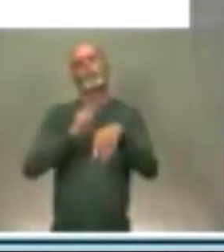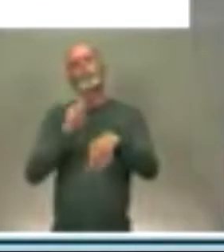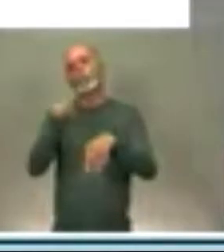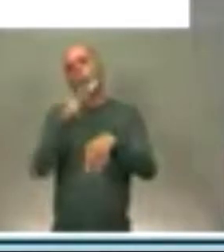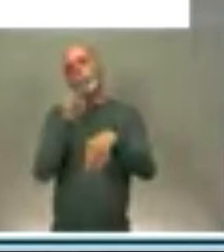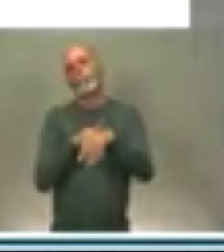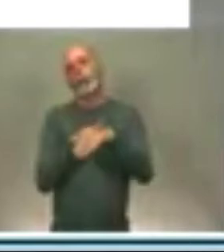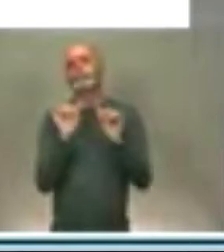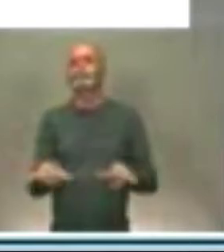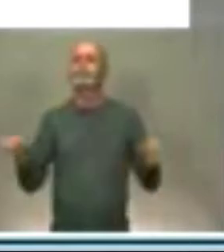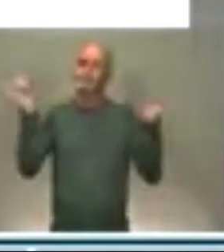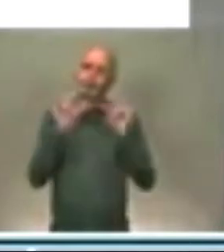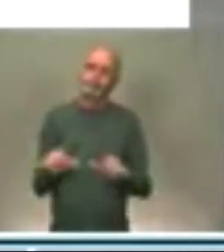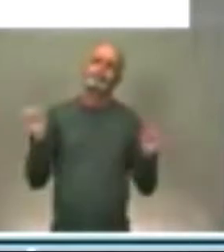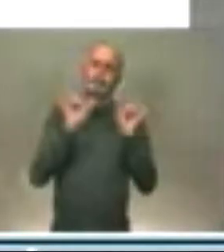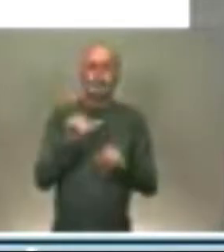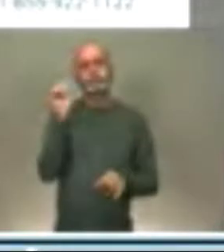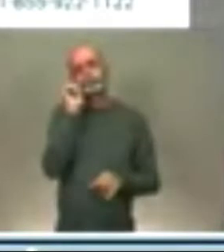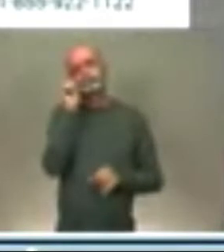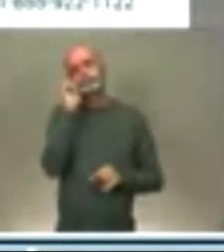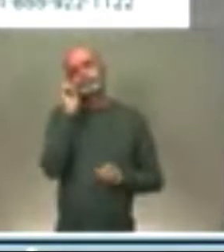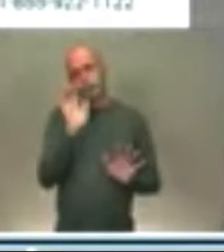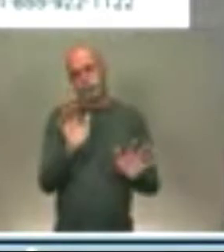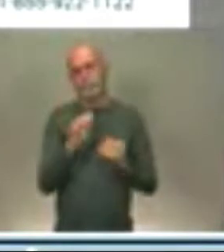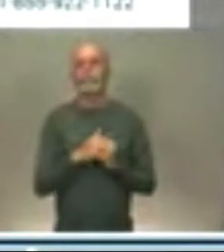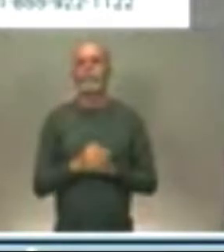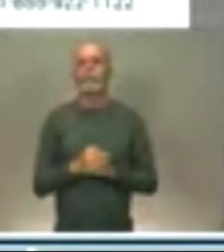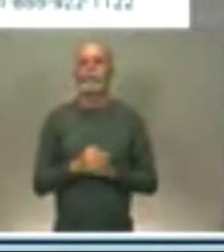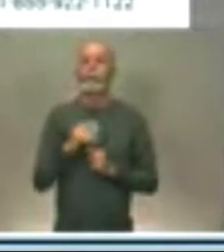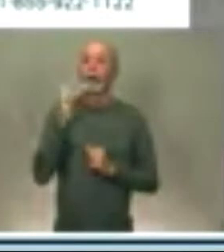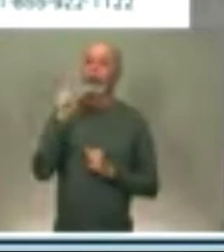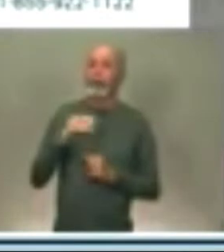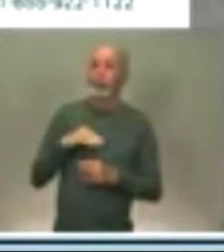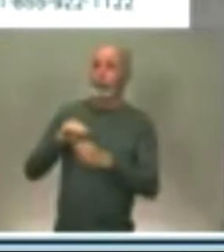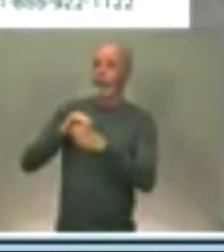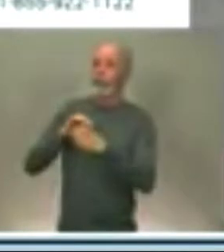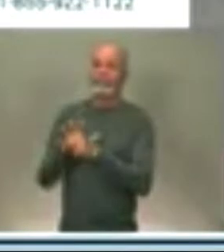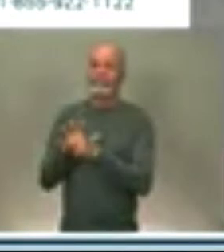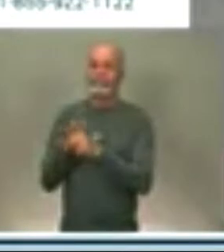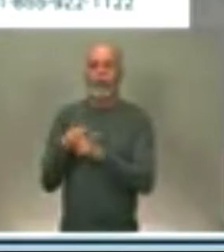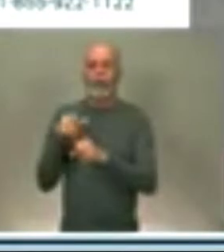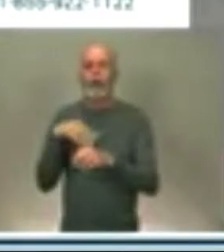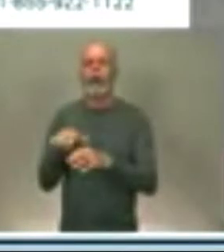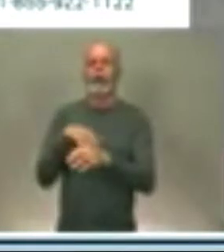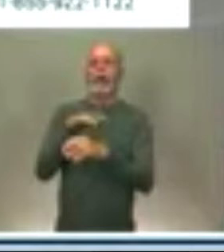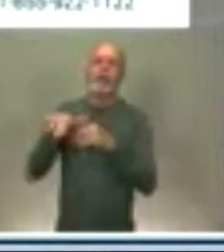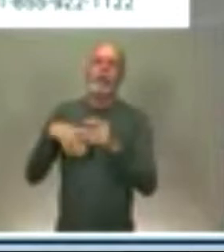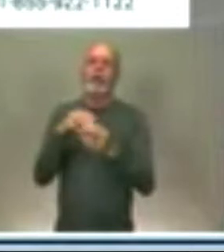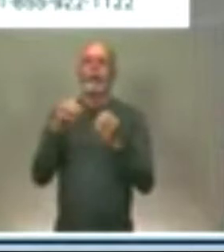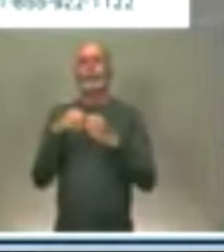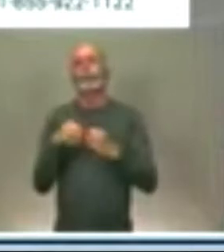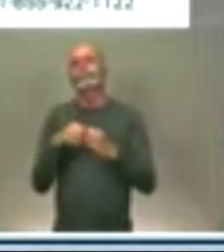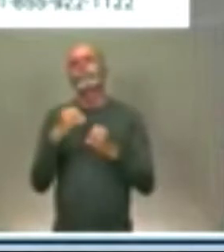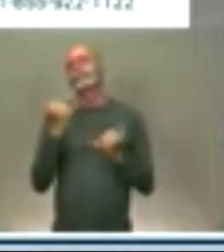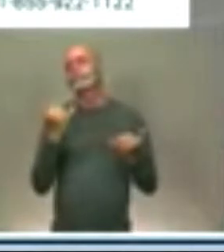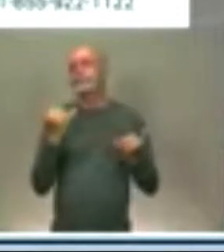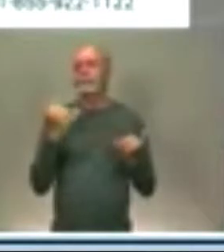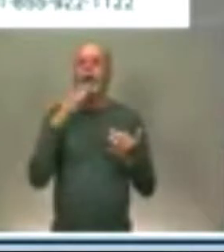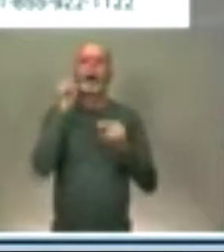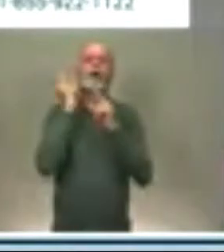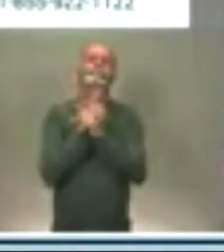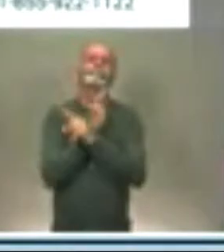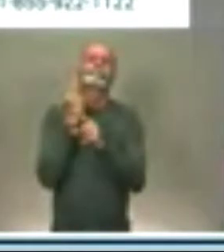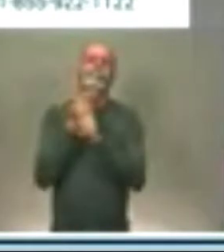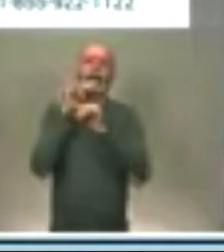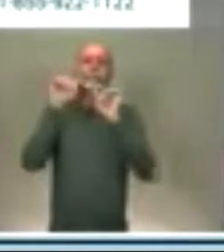COVID-19 has started to move from a pandemic to a more regular part of our lives. But we need to begin to live with COVID.